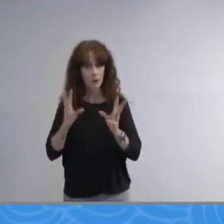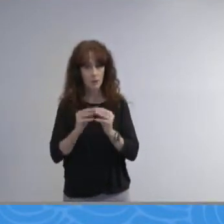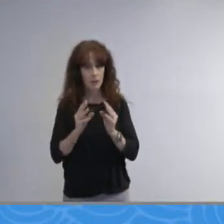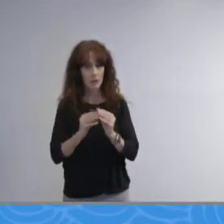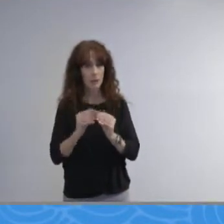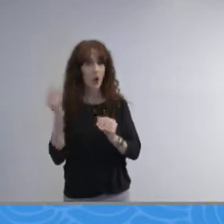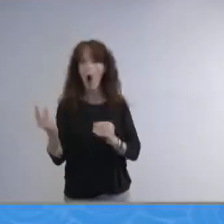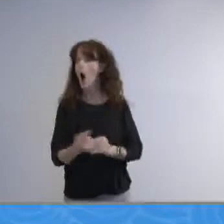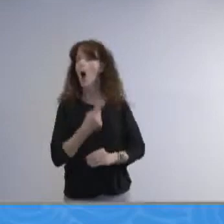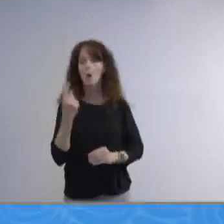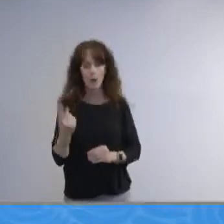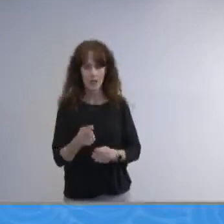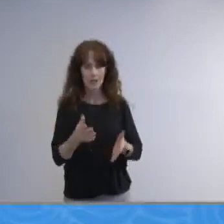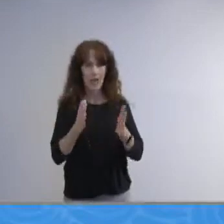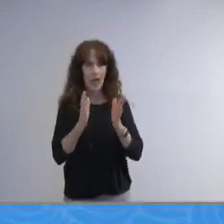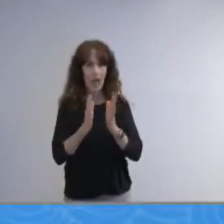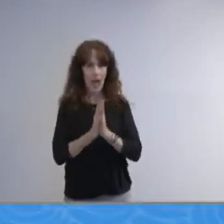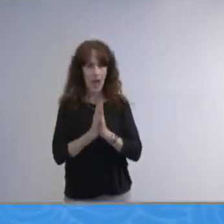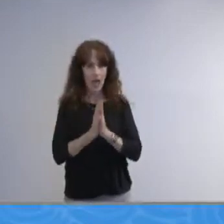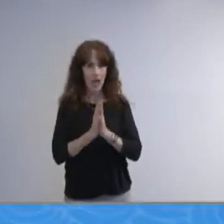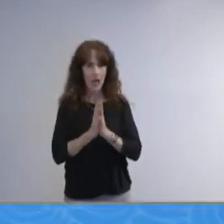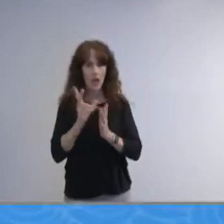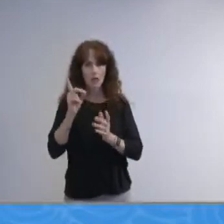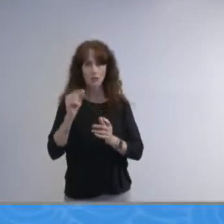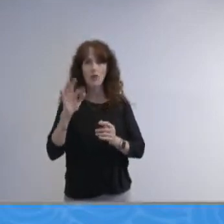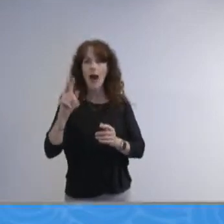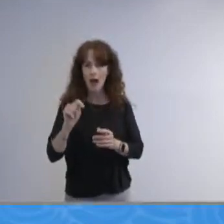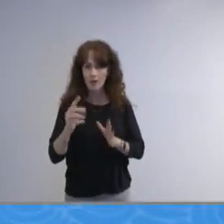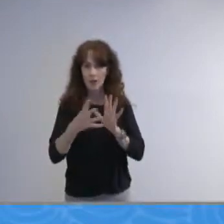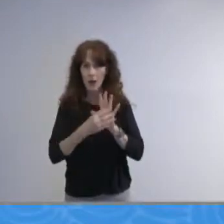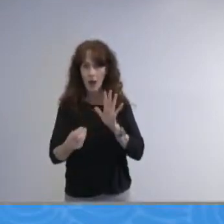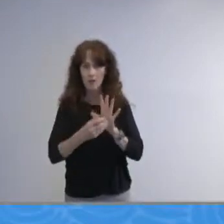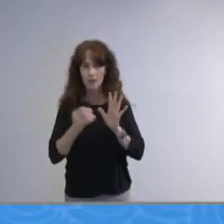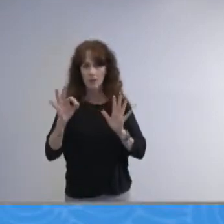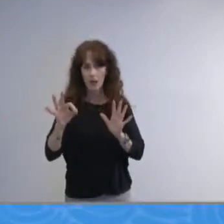Again, always asking for draft copies of the